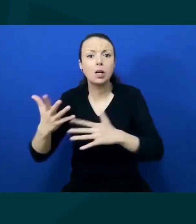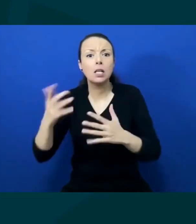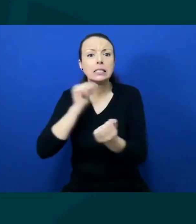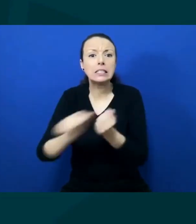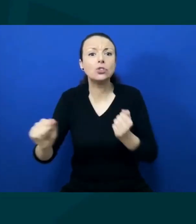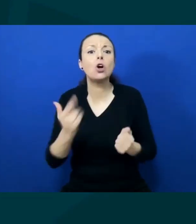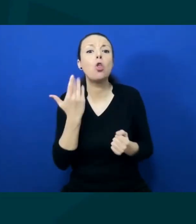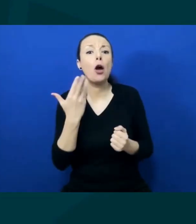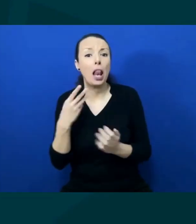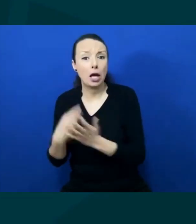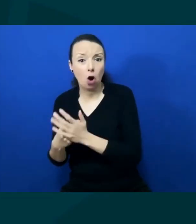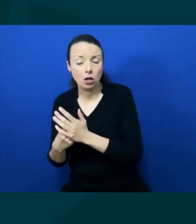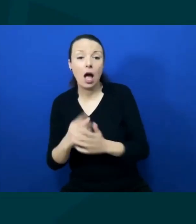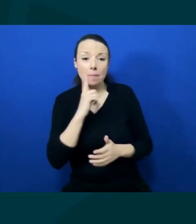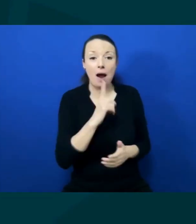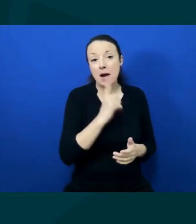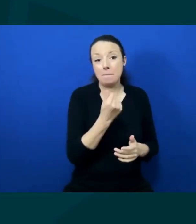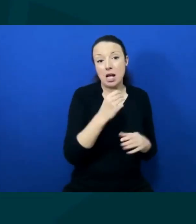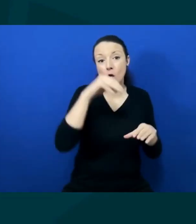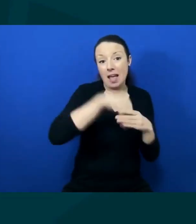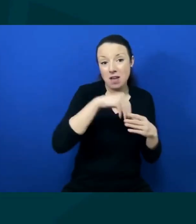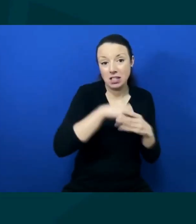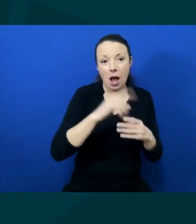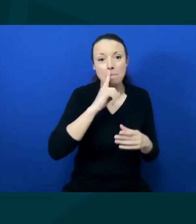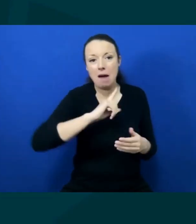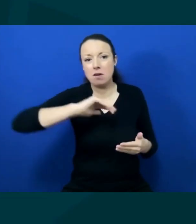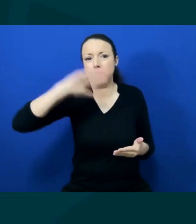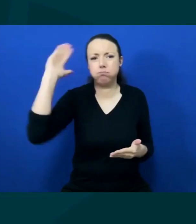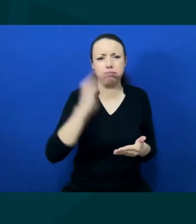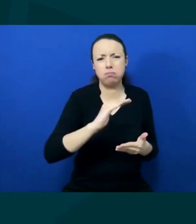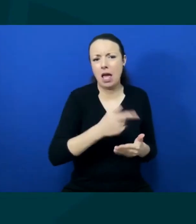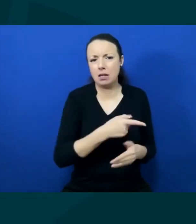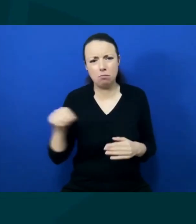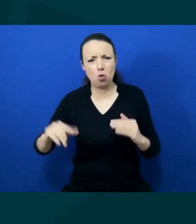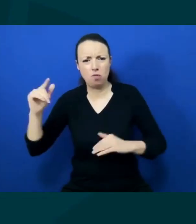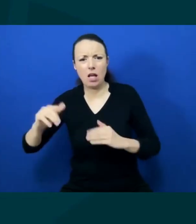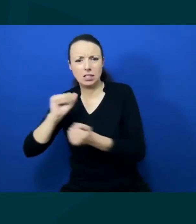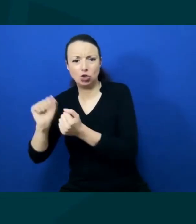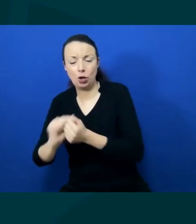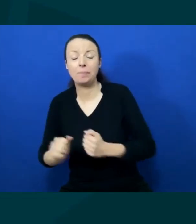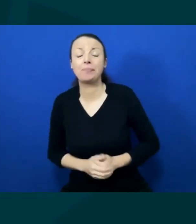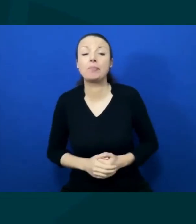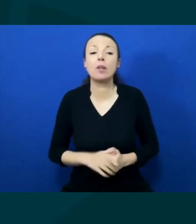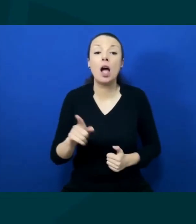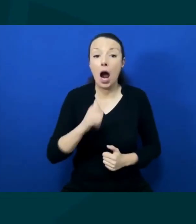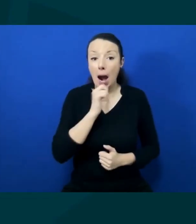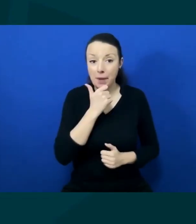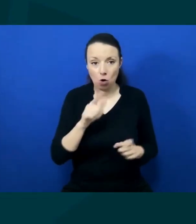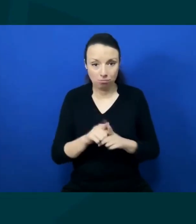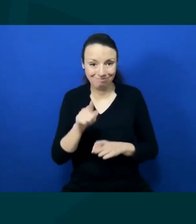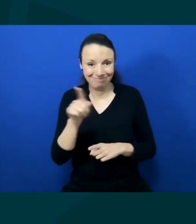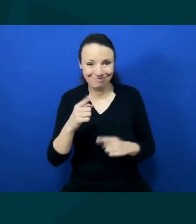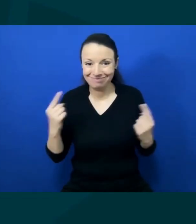the damage done by the inundations, by flooding, whereas the money invested was much, much lower. And